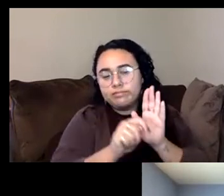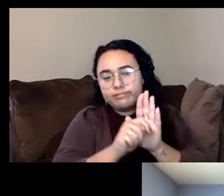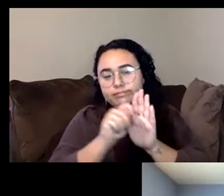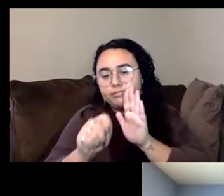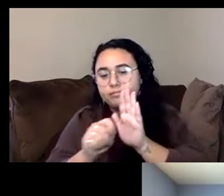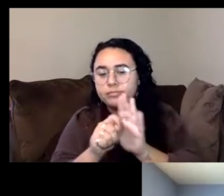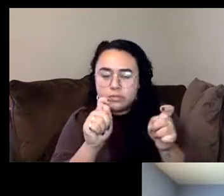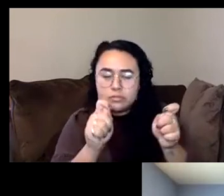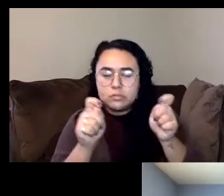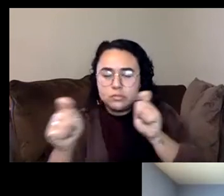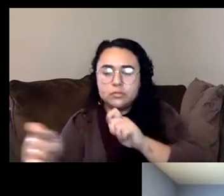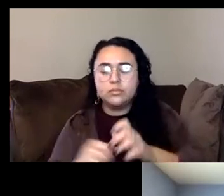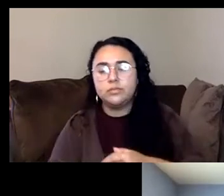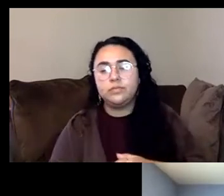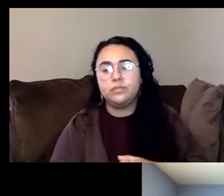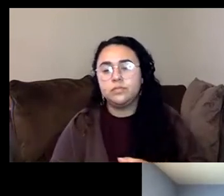I guess